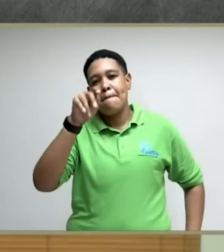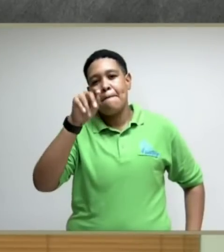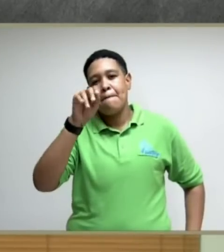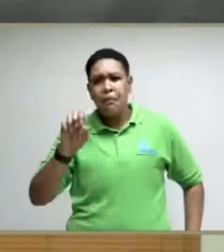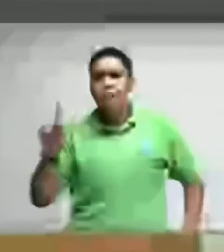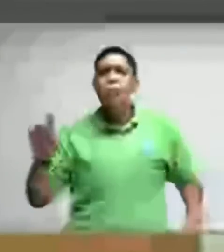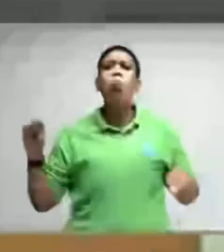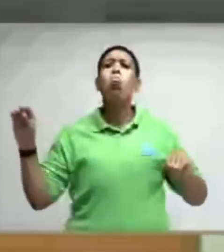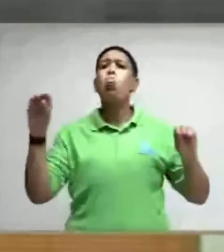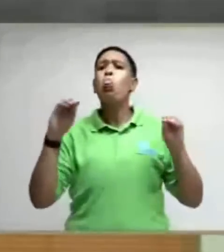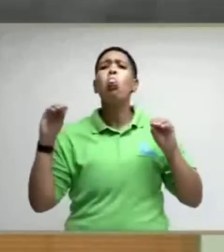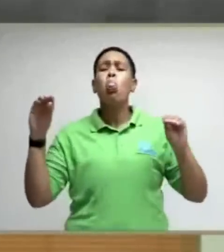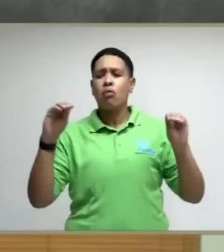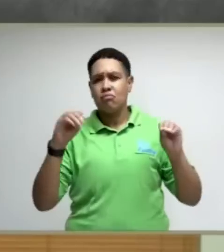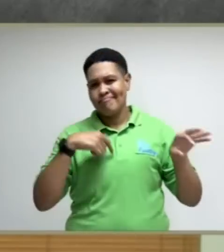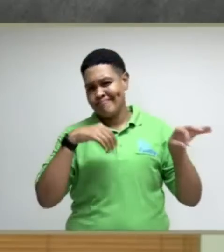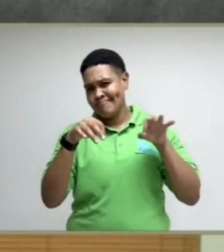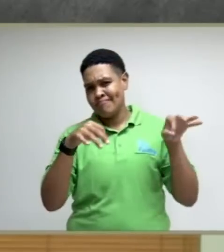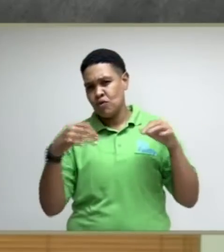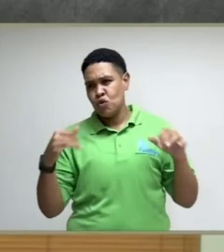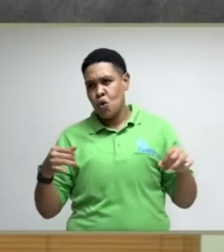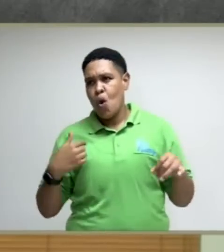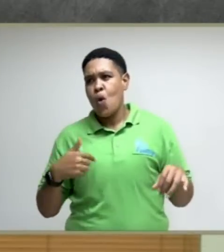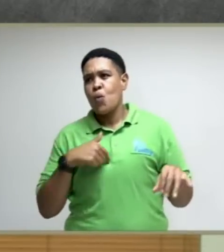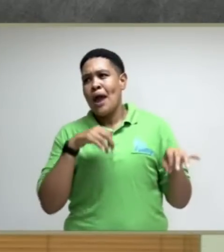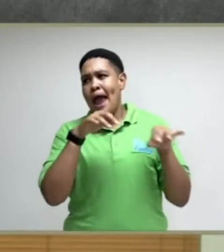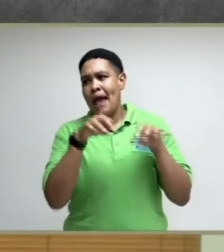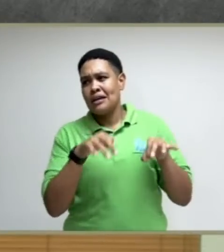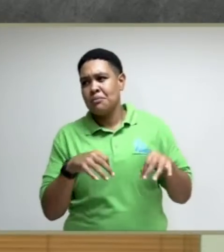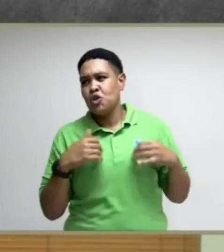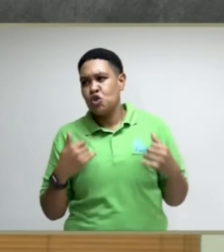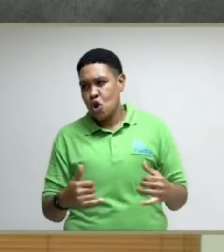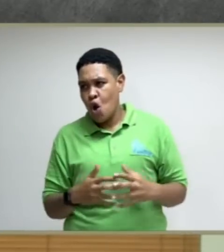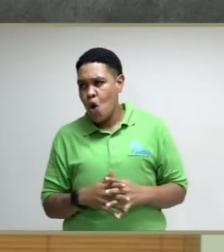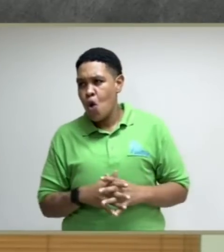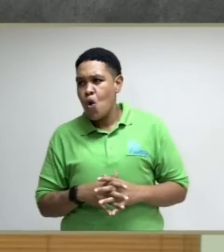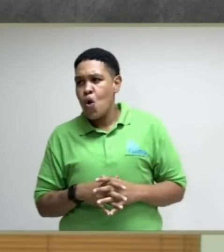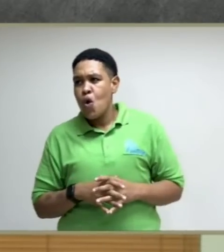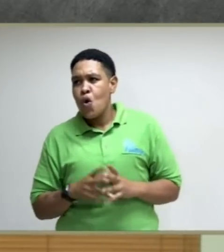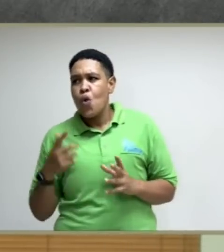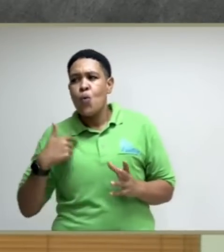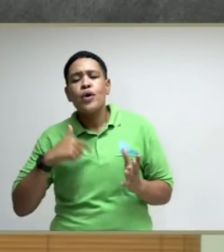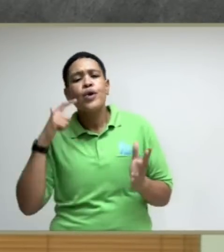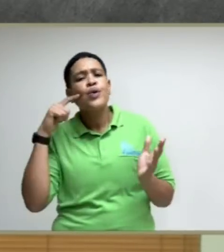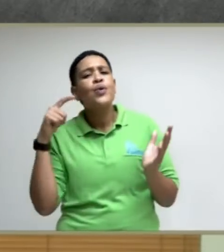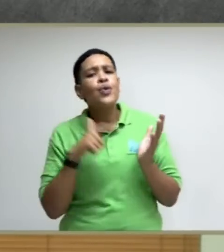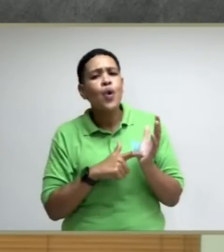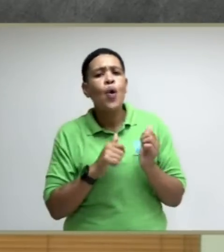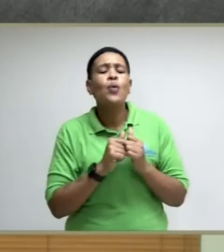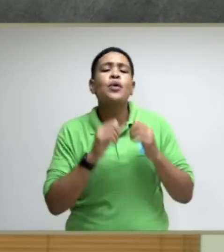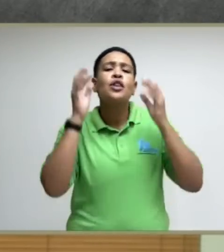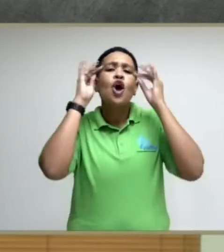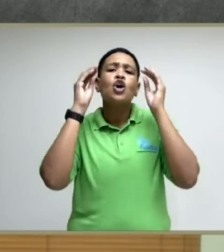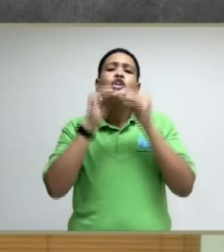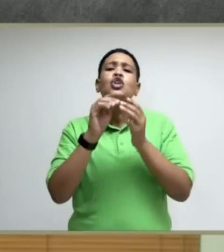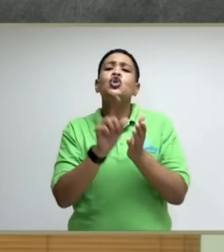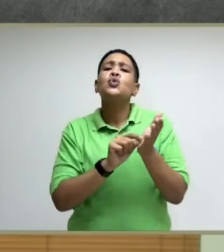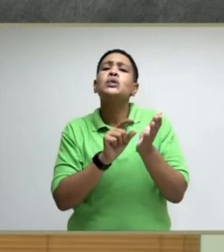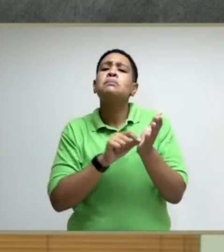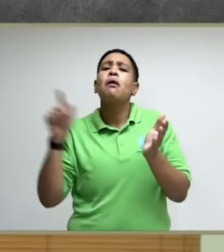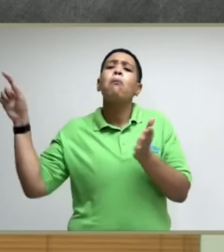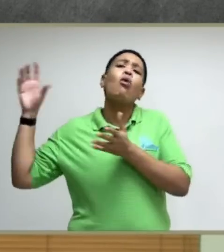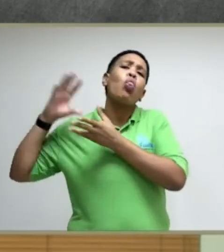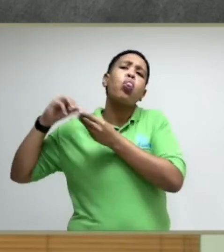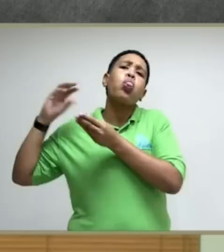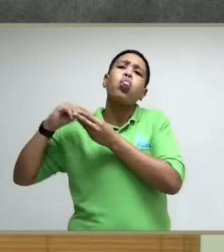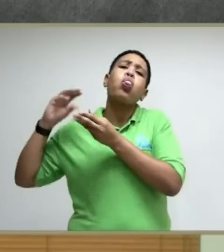we at the ministry would like to take the opportunity to comment on. We note with concern the article in a leading newspaper,